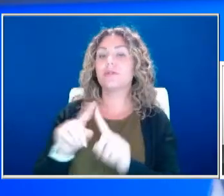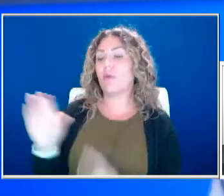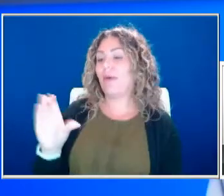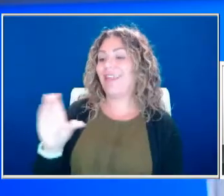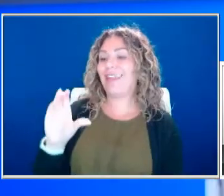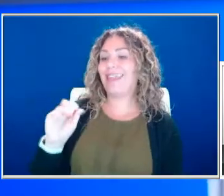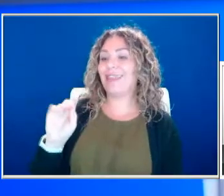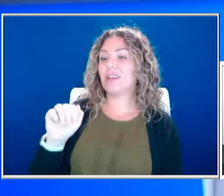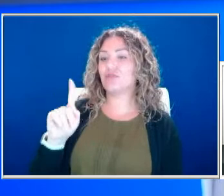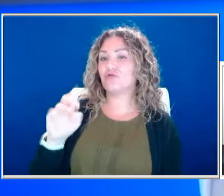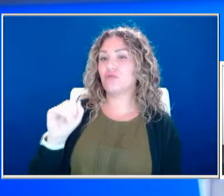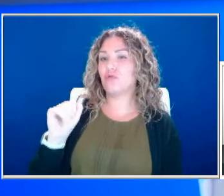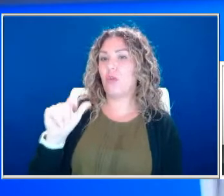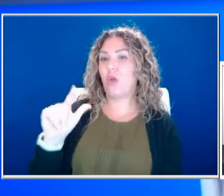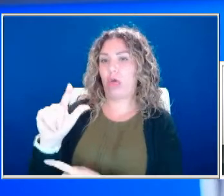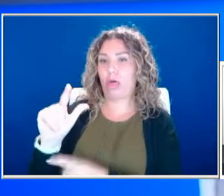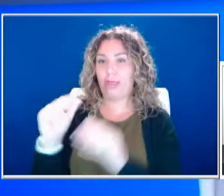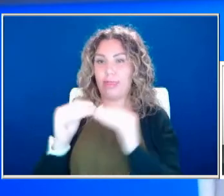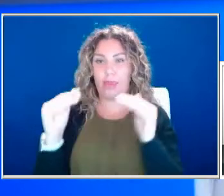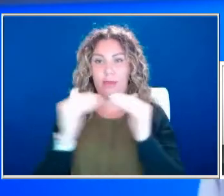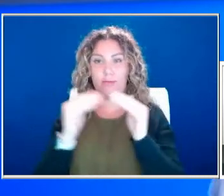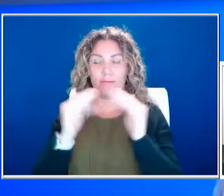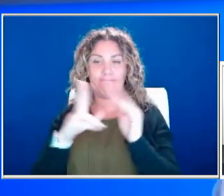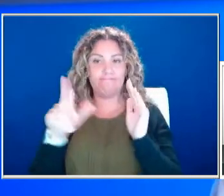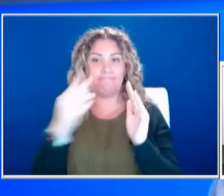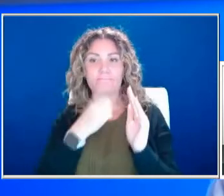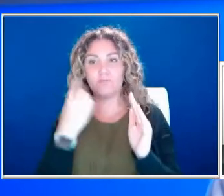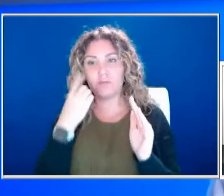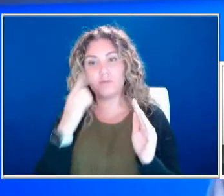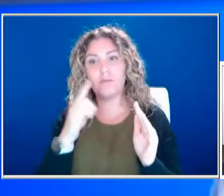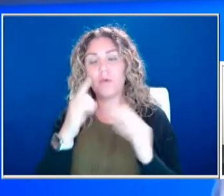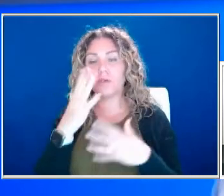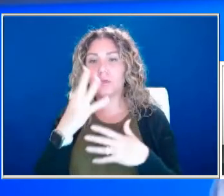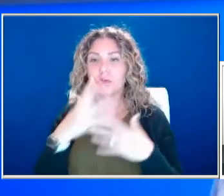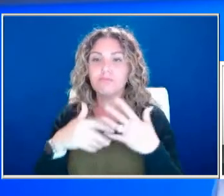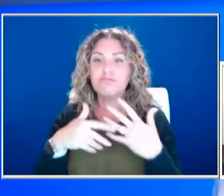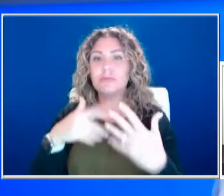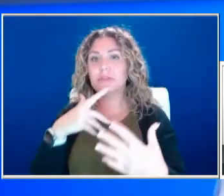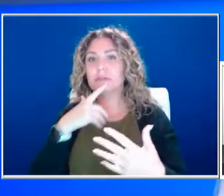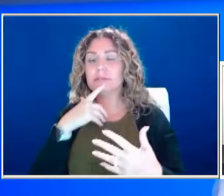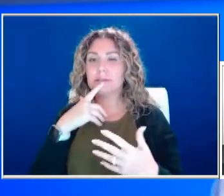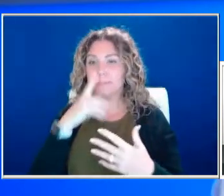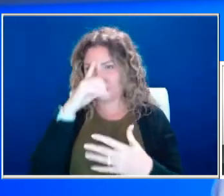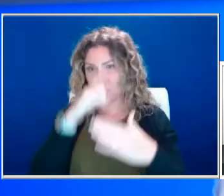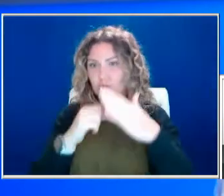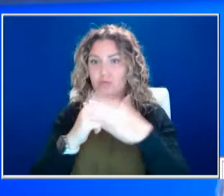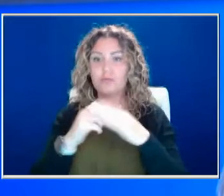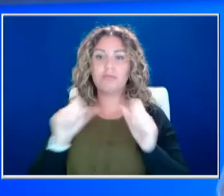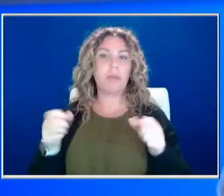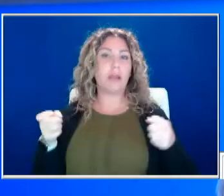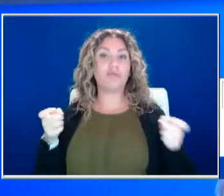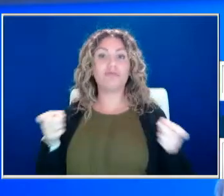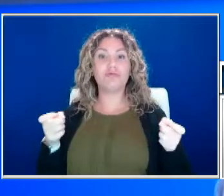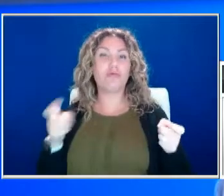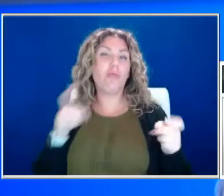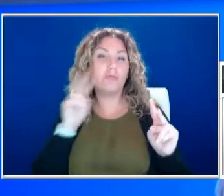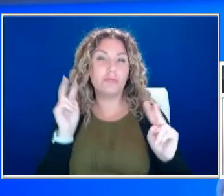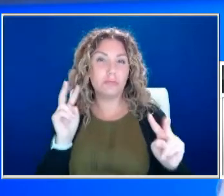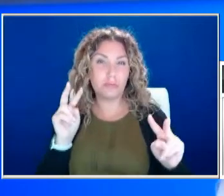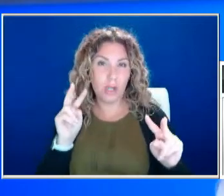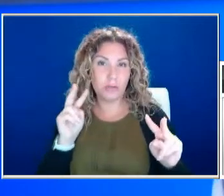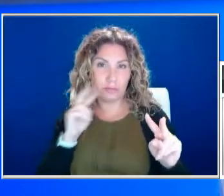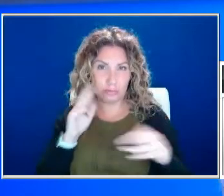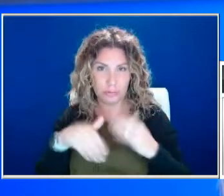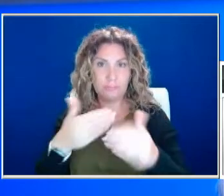are also risk for stroke and bleeding. Those are those main things that you can really control and watch over time to kind